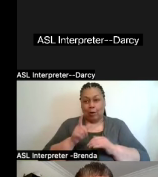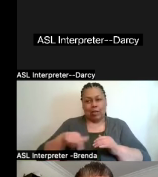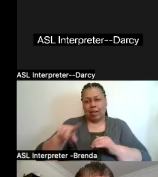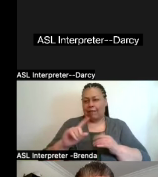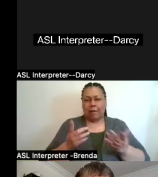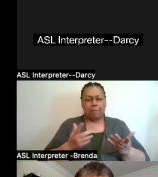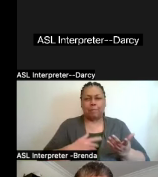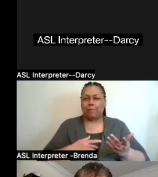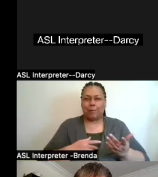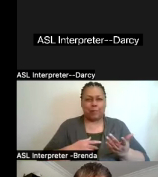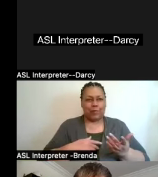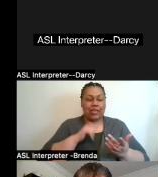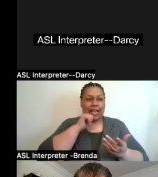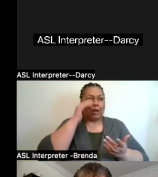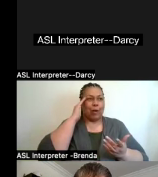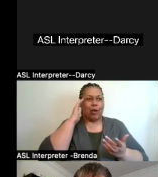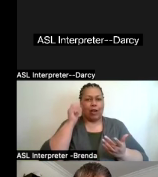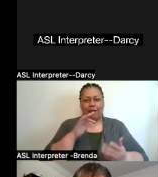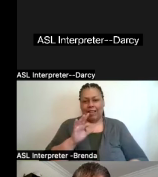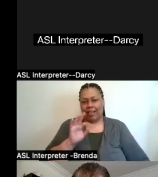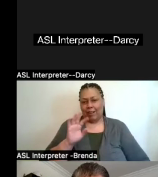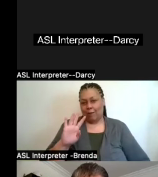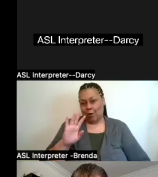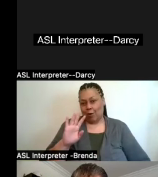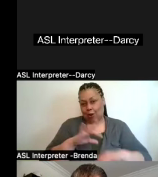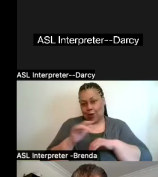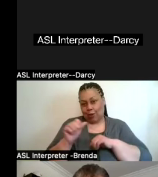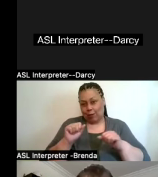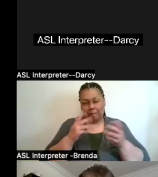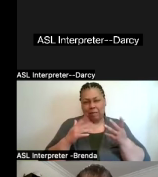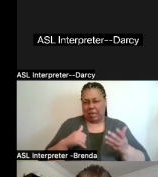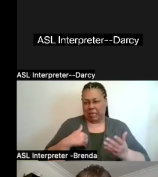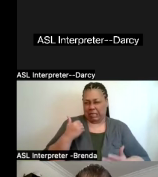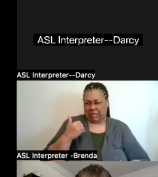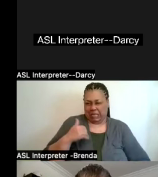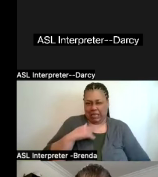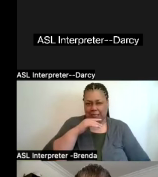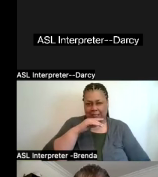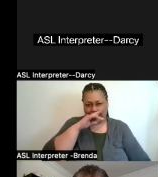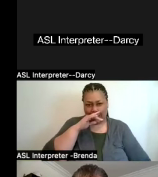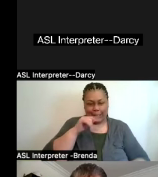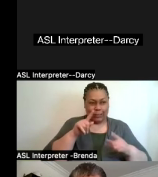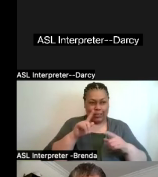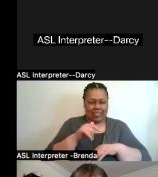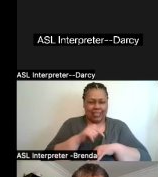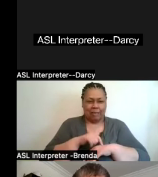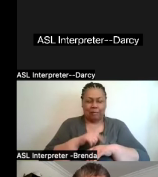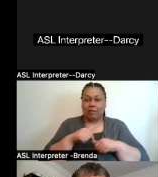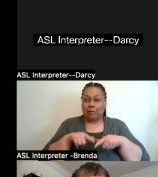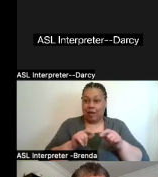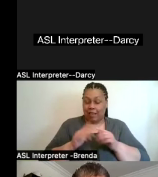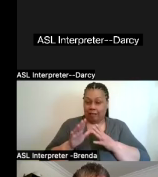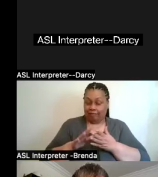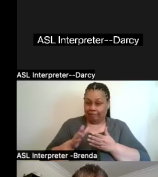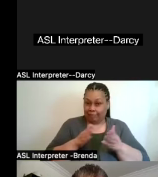were not aware of the 94 earthquake. They may have been very young children. So as they are learning to prepare now